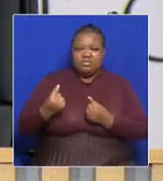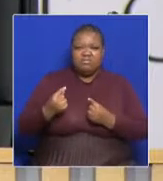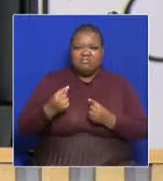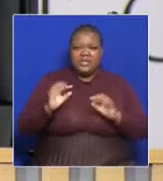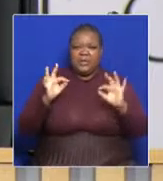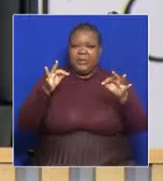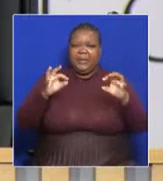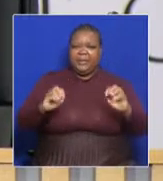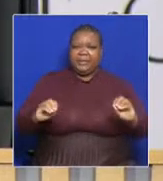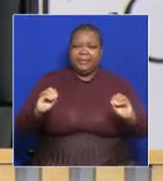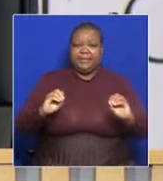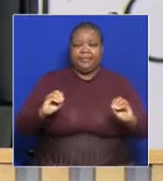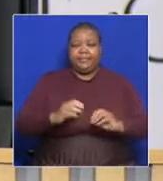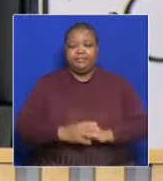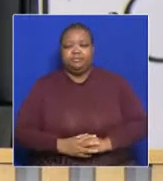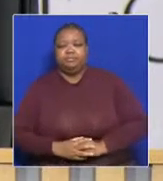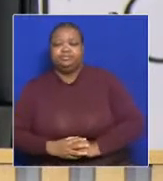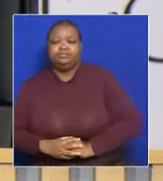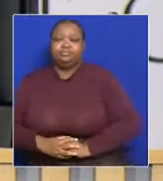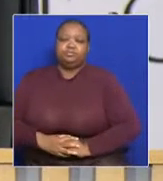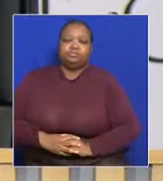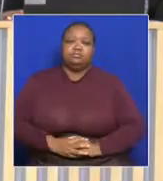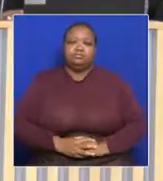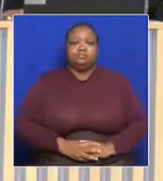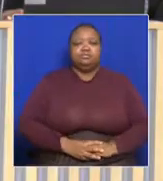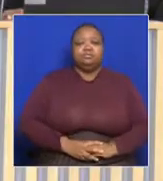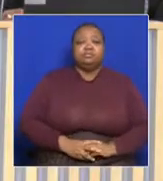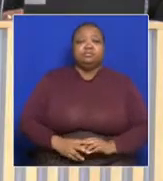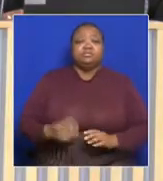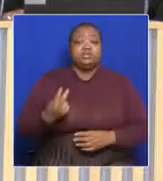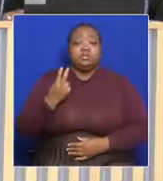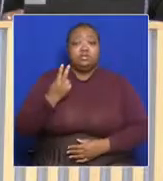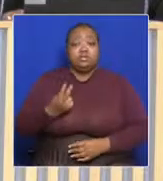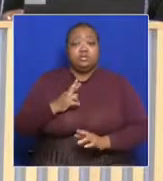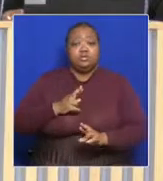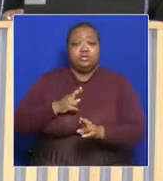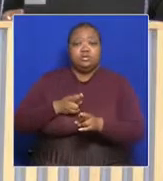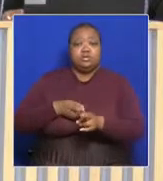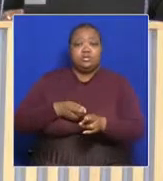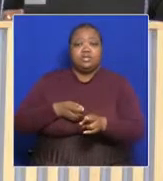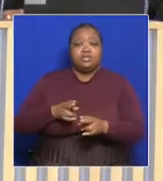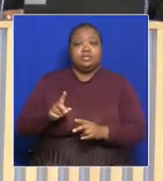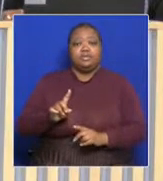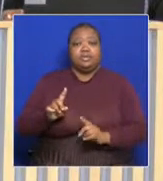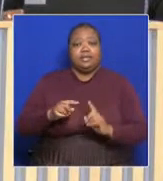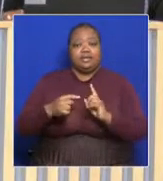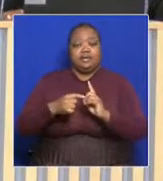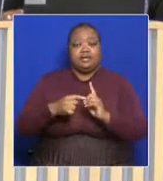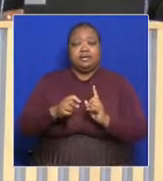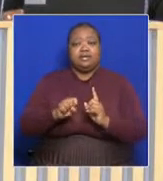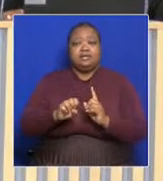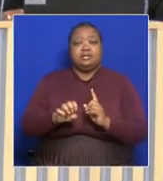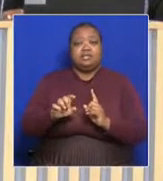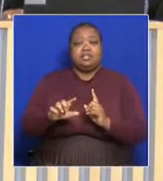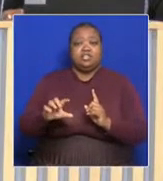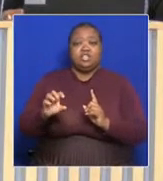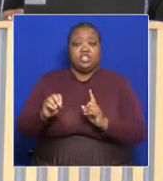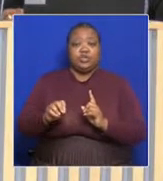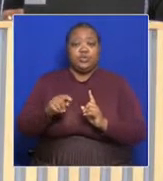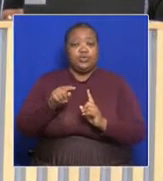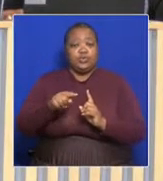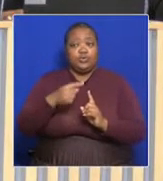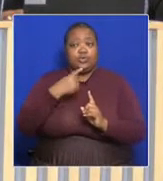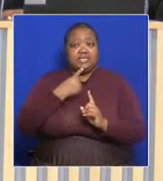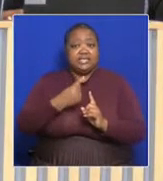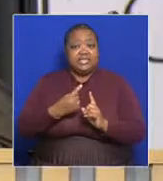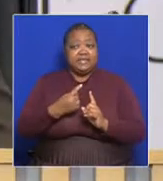You see, the thing is, in response to Ms. Sillo, you go so far as to suggest